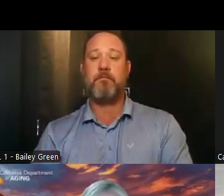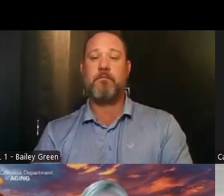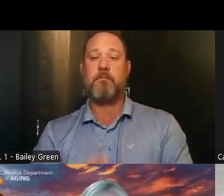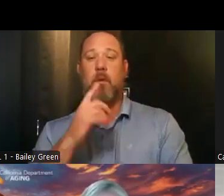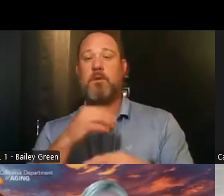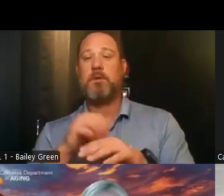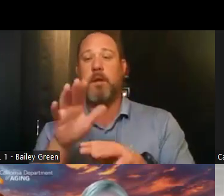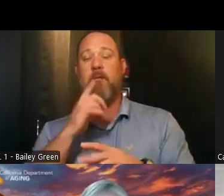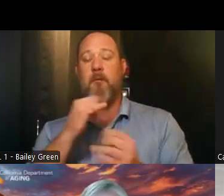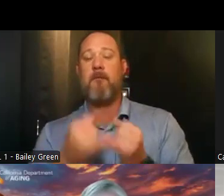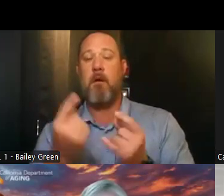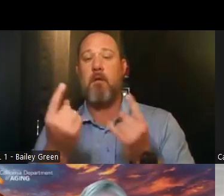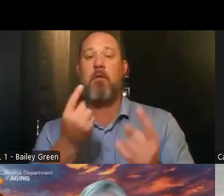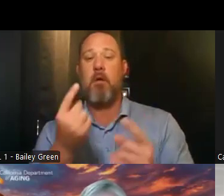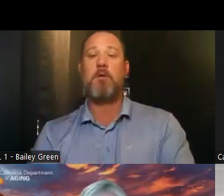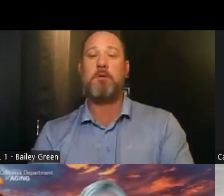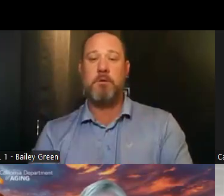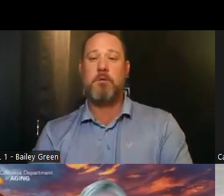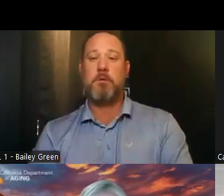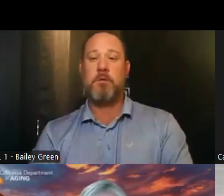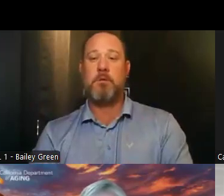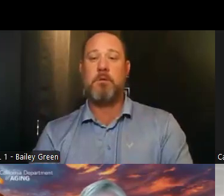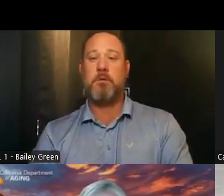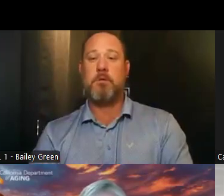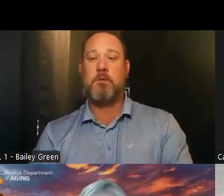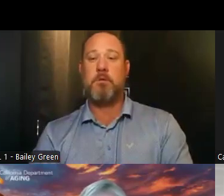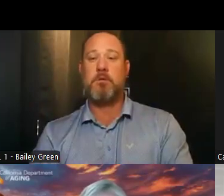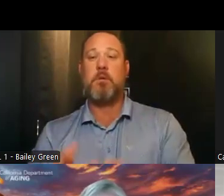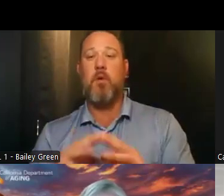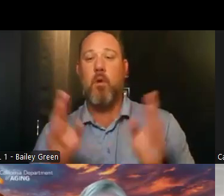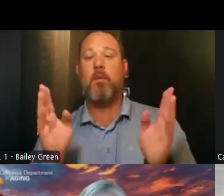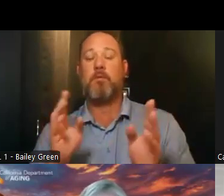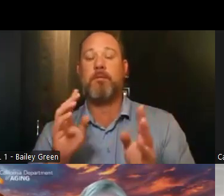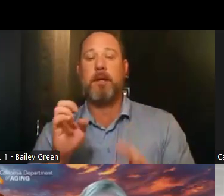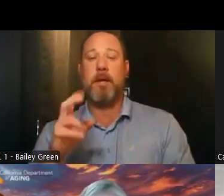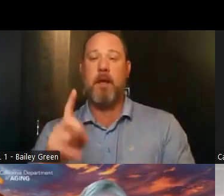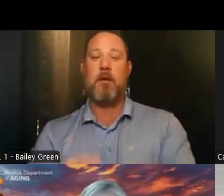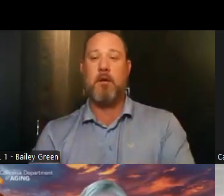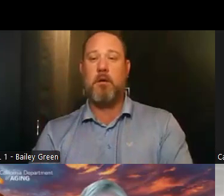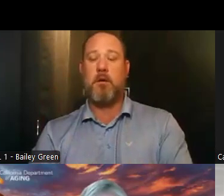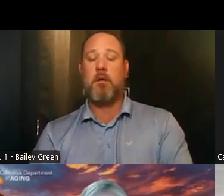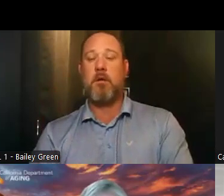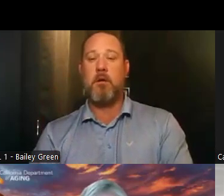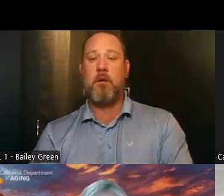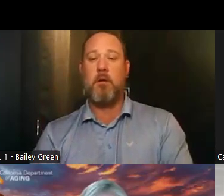final thoughts. So I'll open the floor to ECAD members.